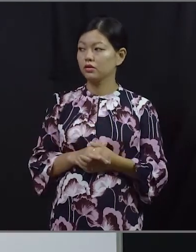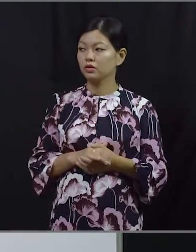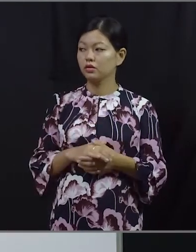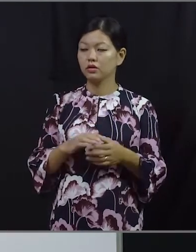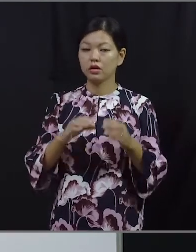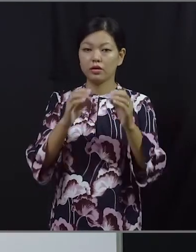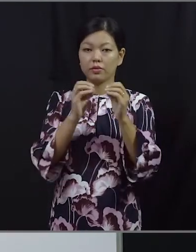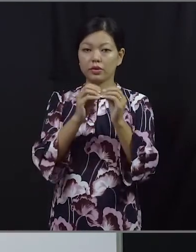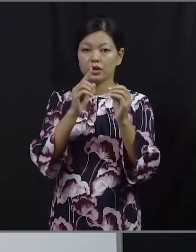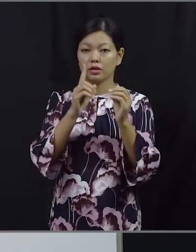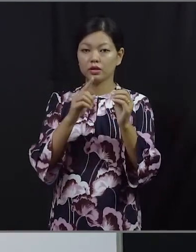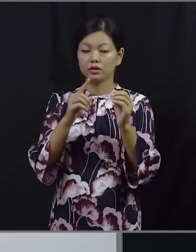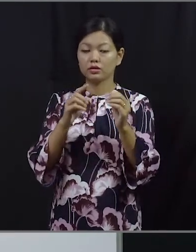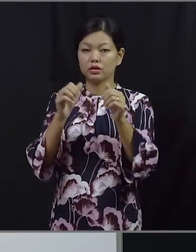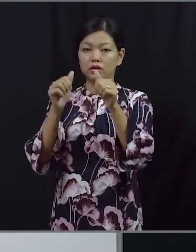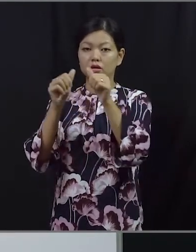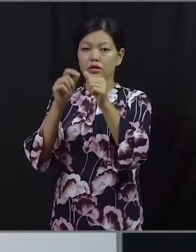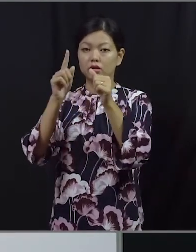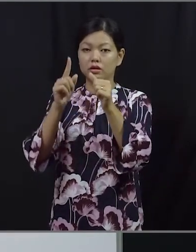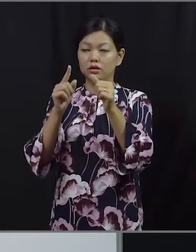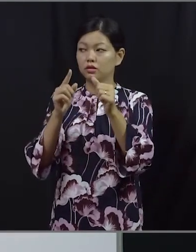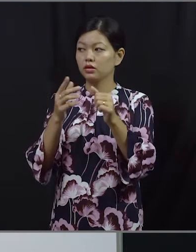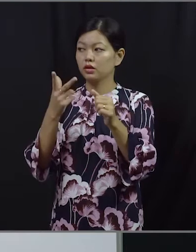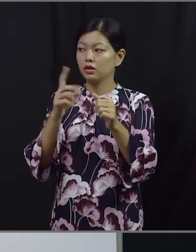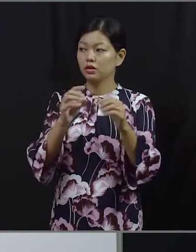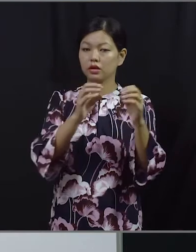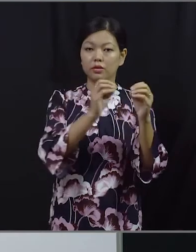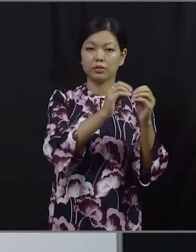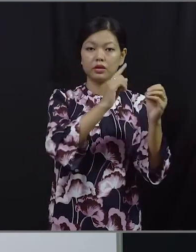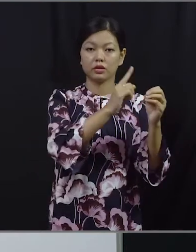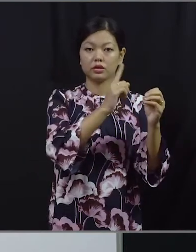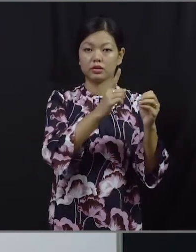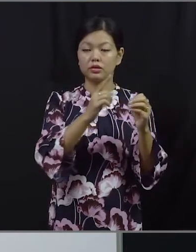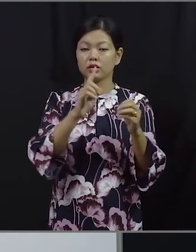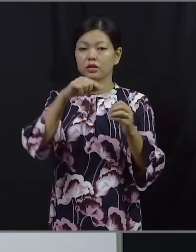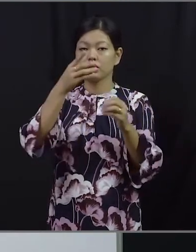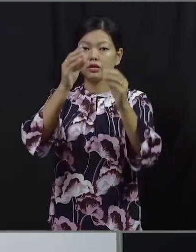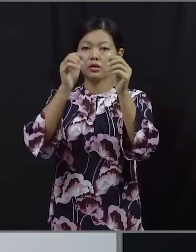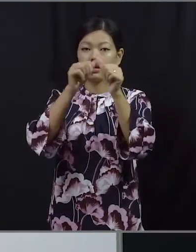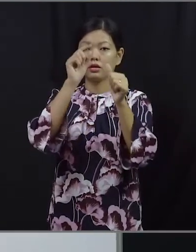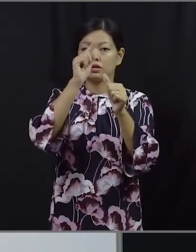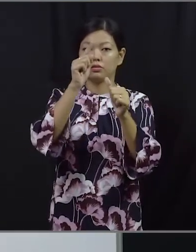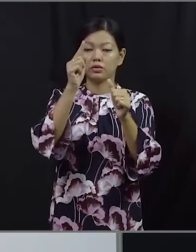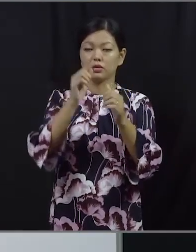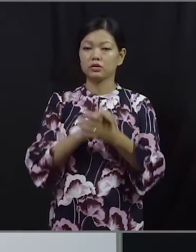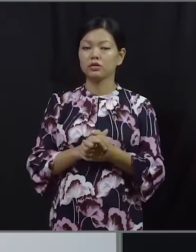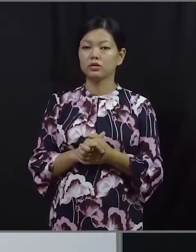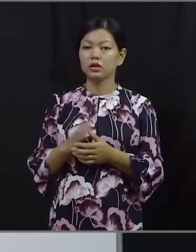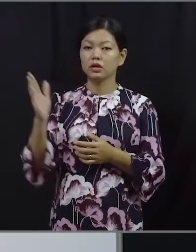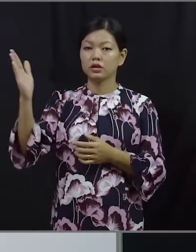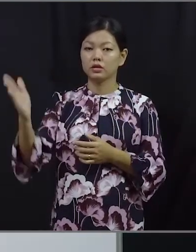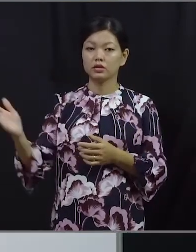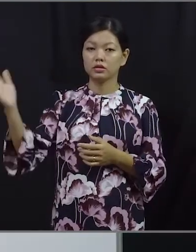dash, and this is A dash, and again this is B double dash, and say this is A double dash. Okay. So, this is about